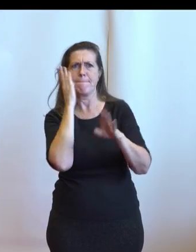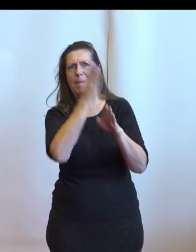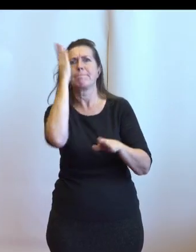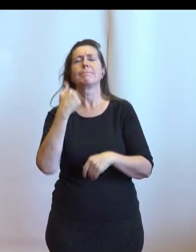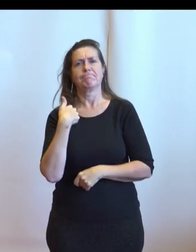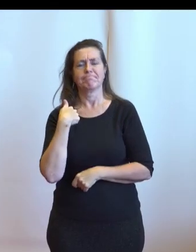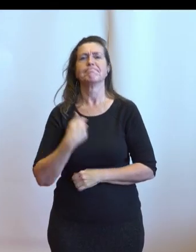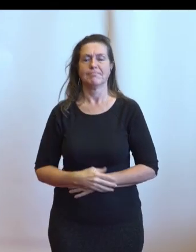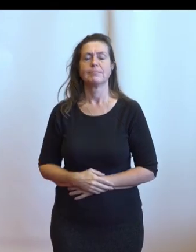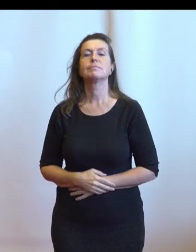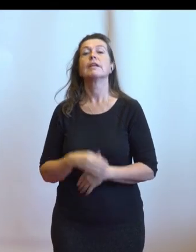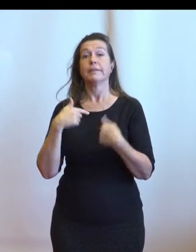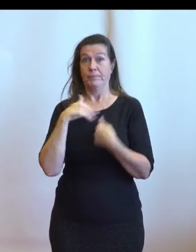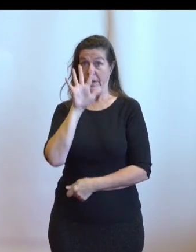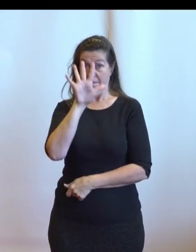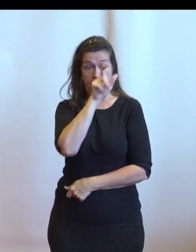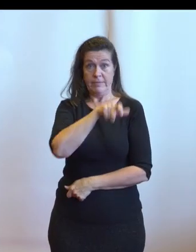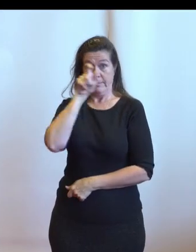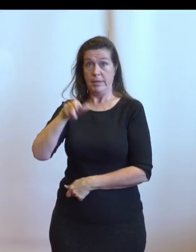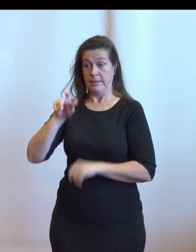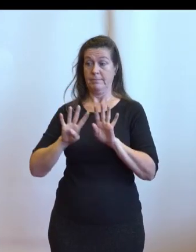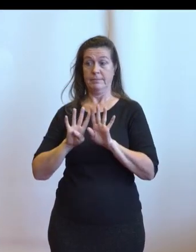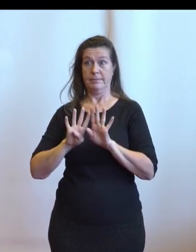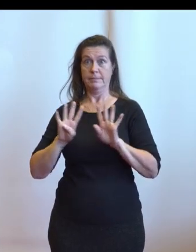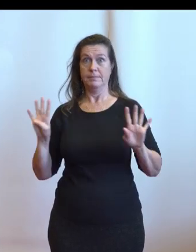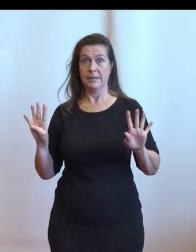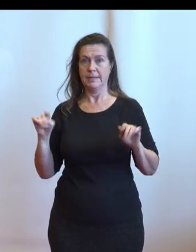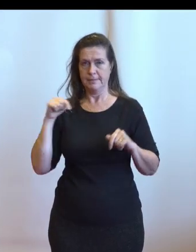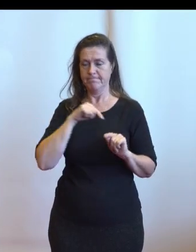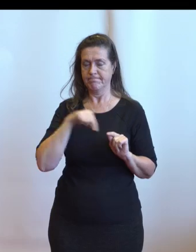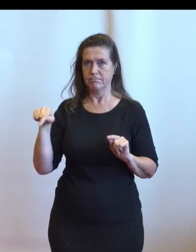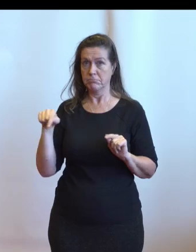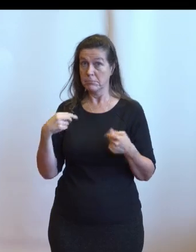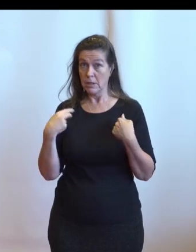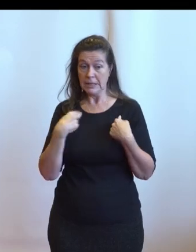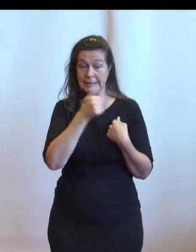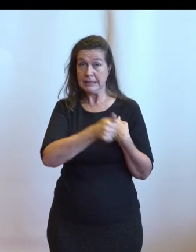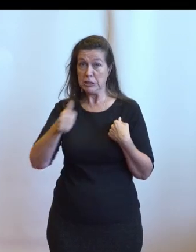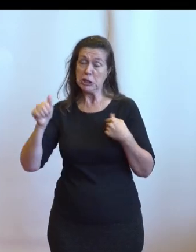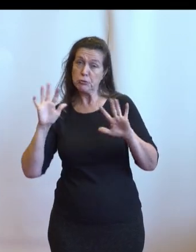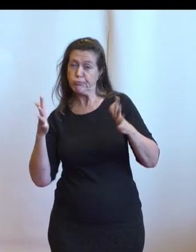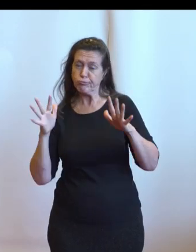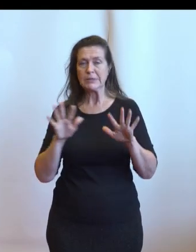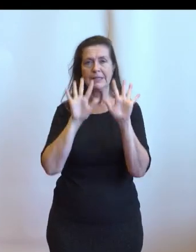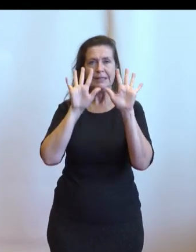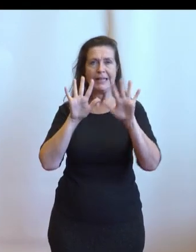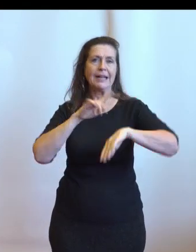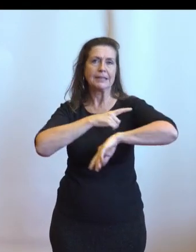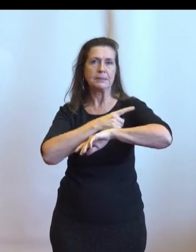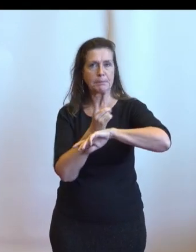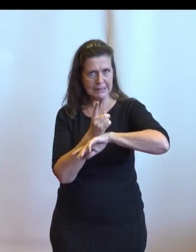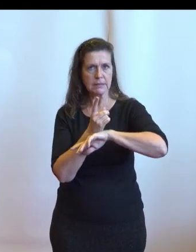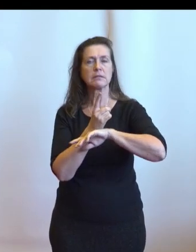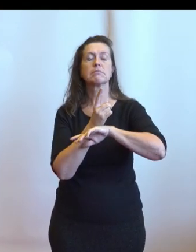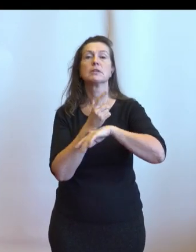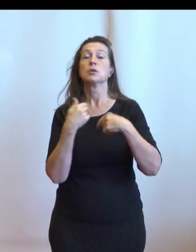panelists, and I don't know how much time you've been given. 10 minutes, roughly each. Okay, so if we can